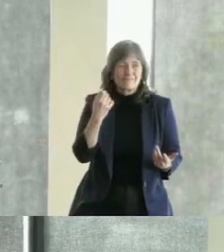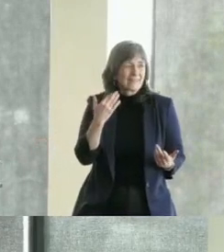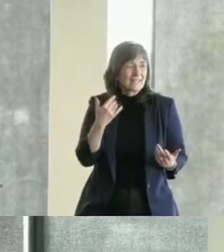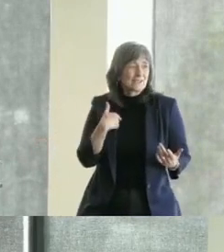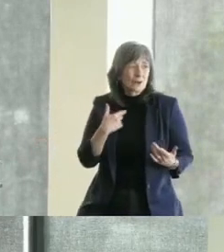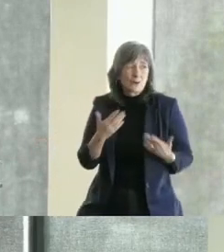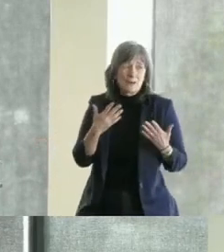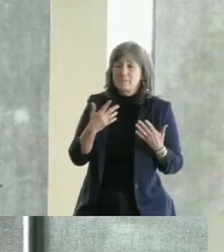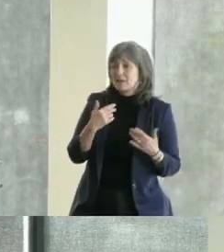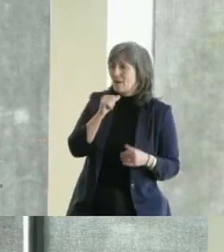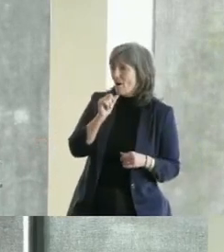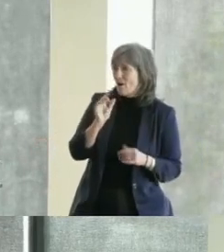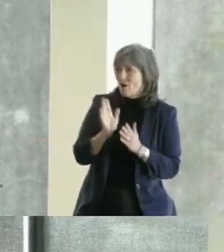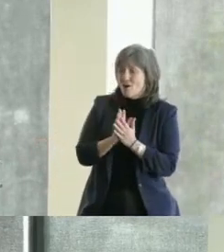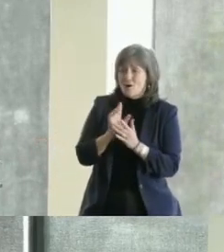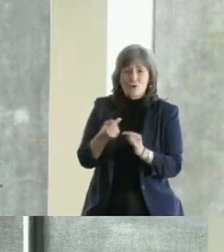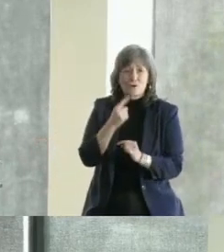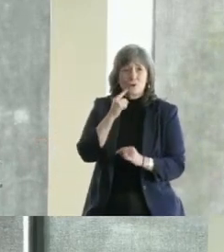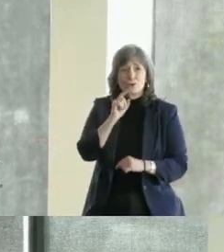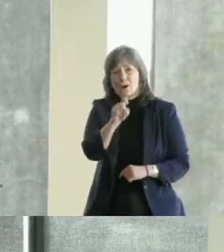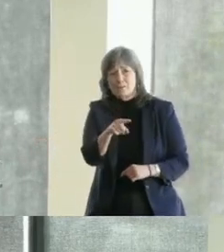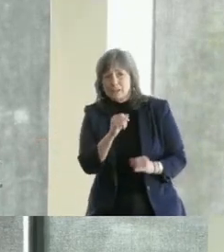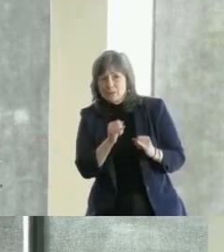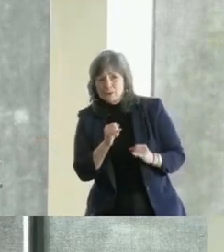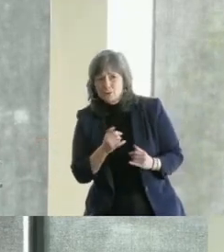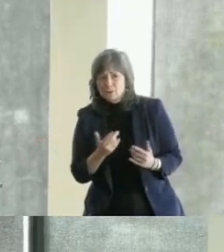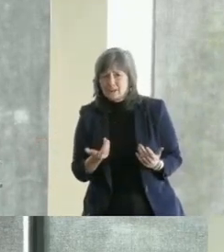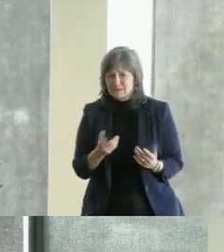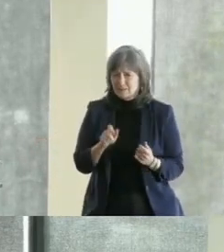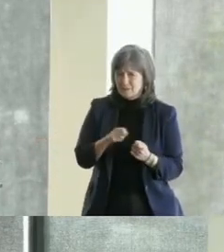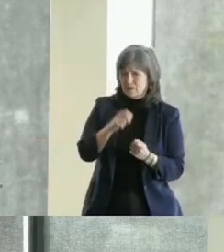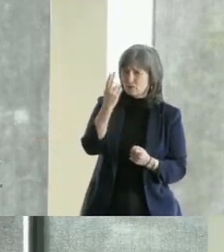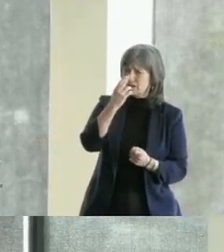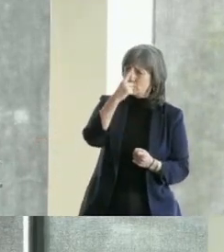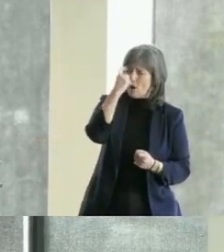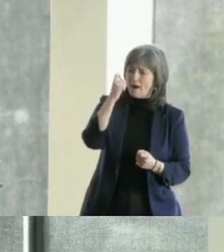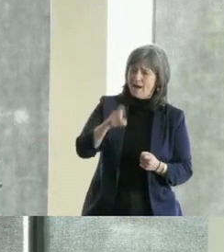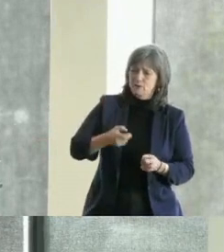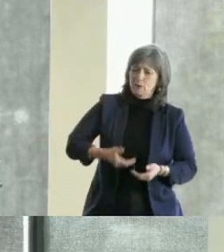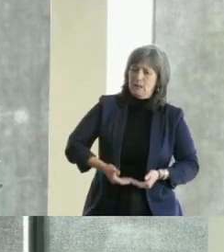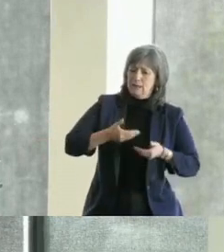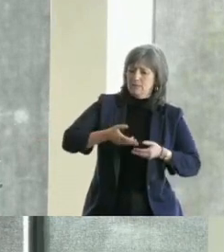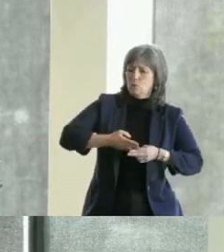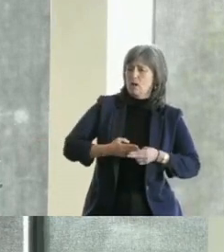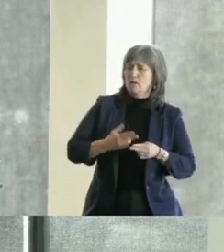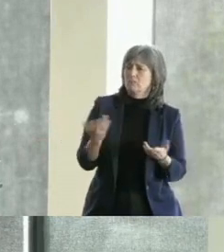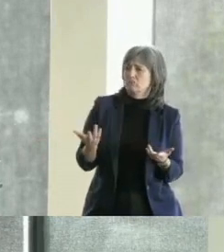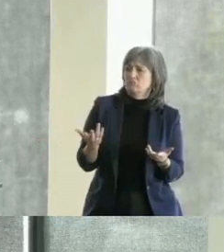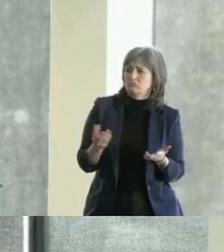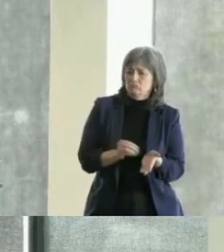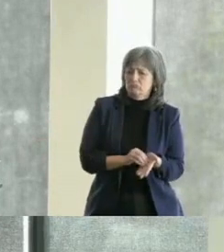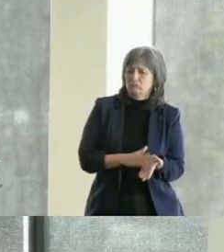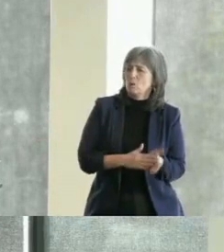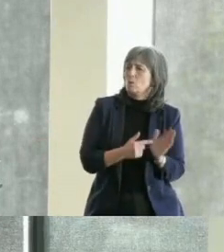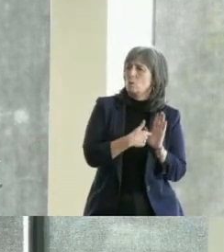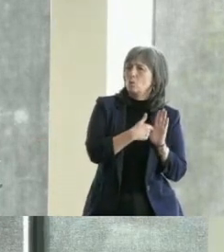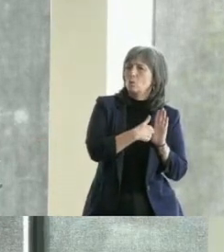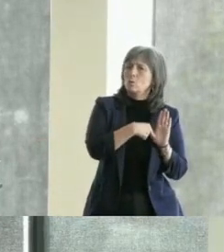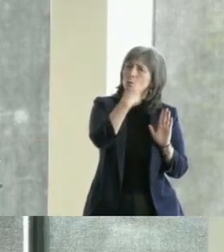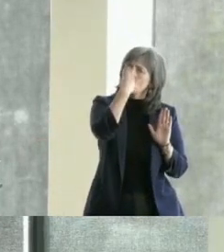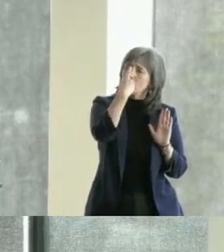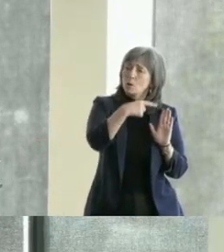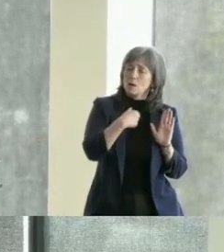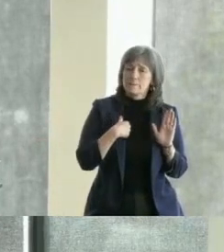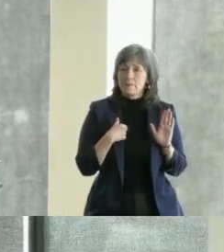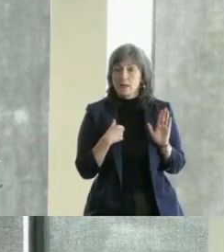might be no harm to ask when you get to the interview, is there a specific reason why you have this in your job ad? And you might have won them